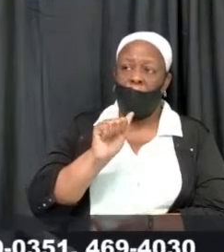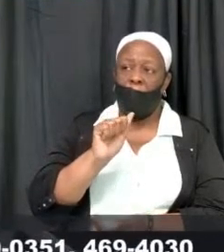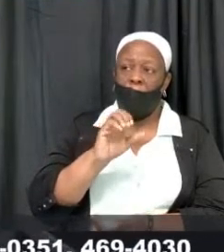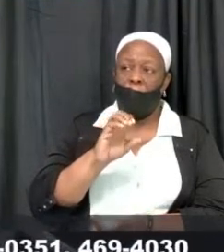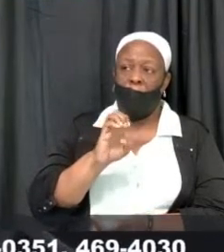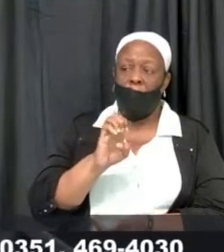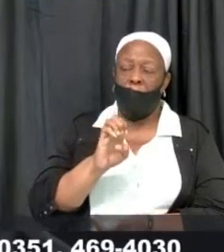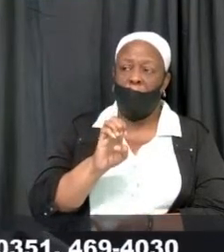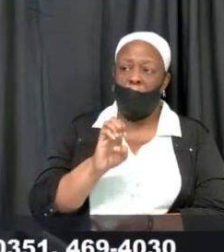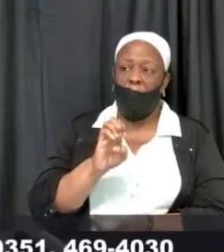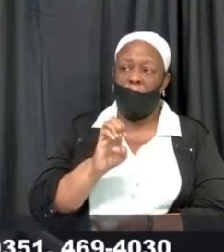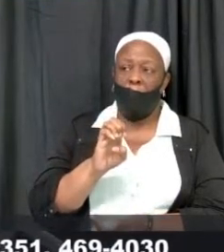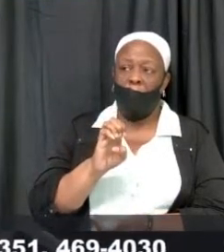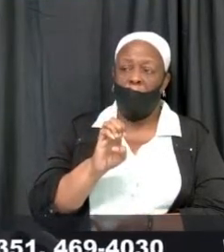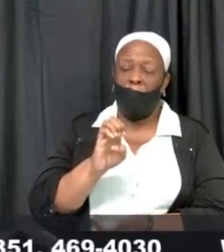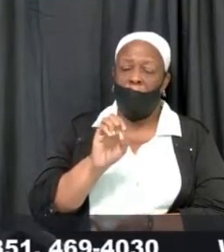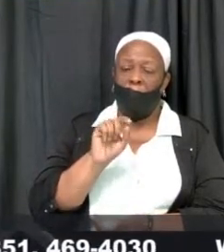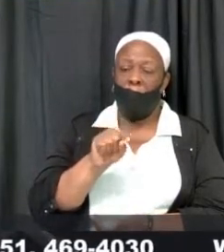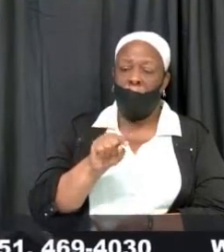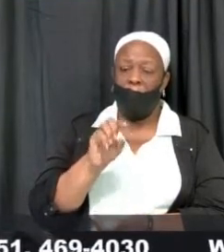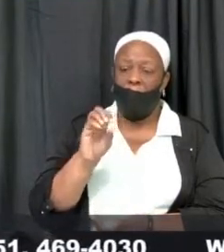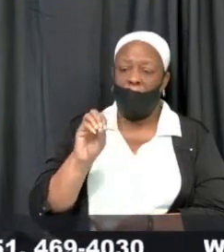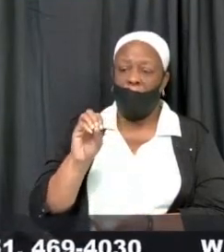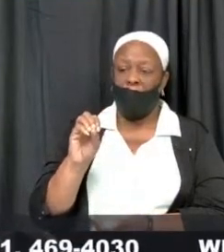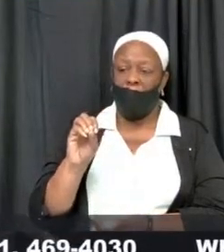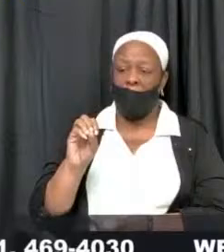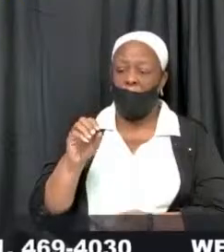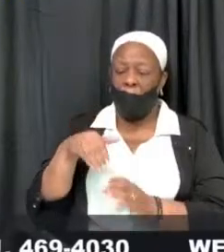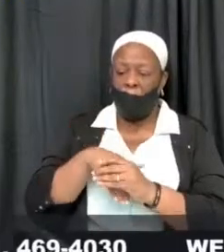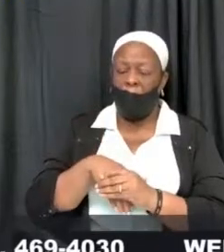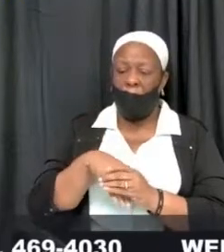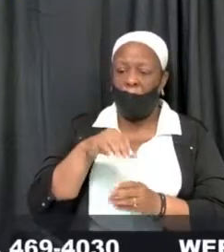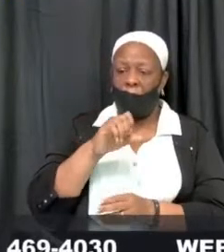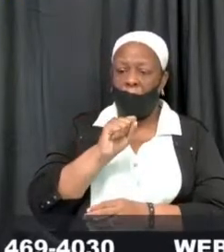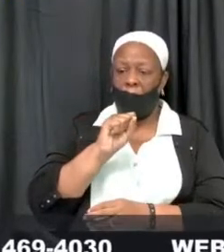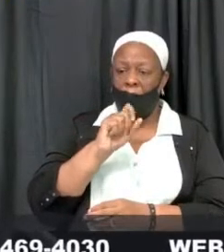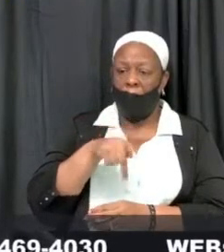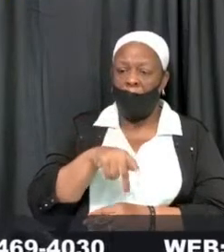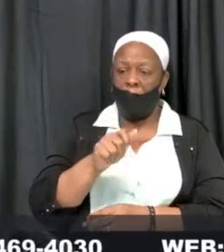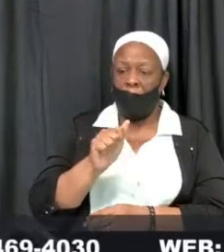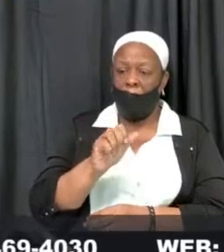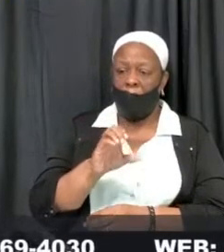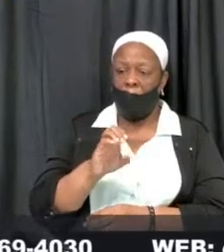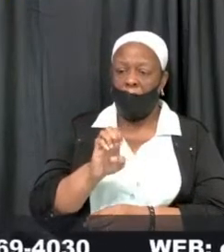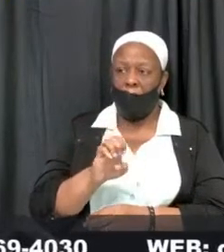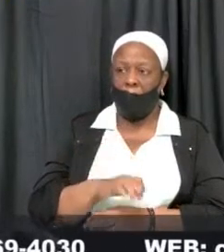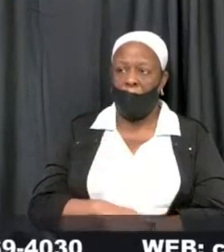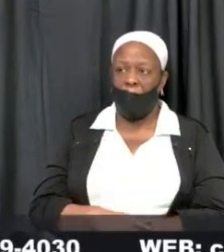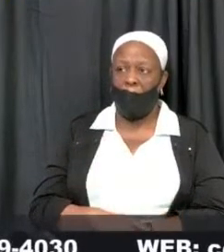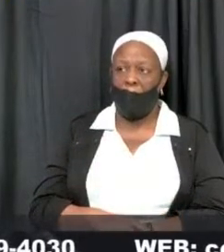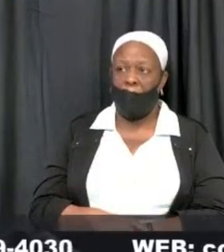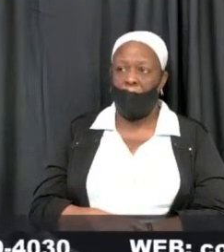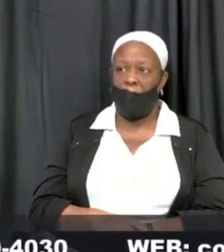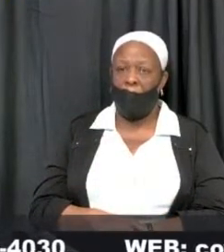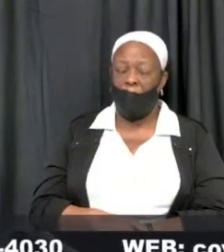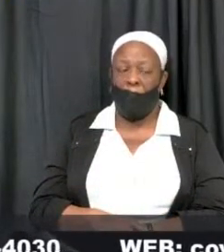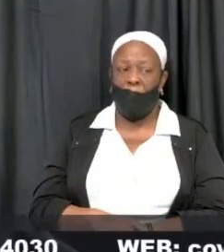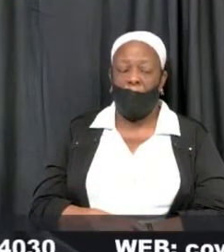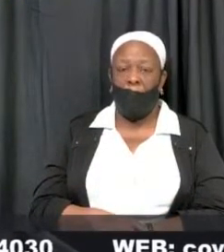and quite cleverly starts ICC Media Update